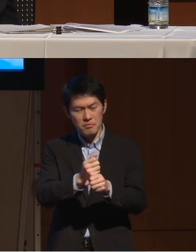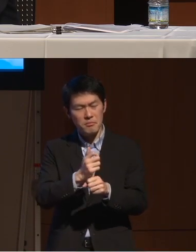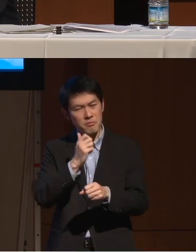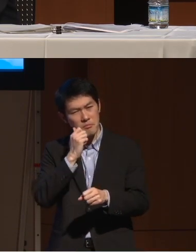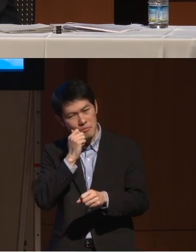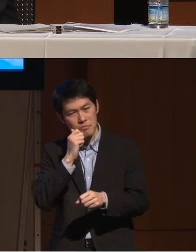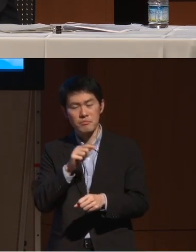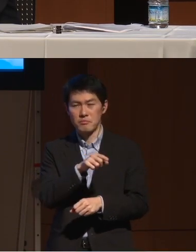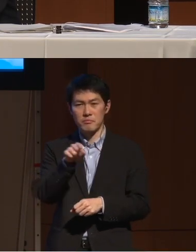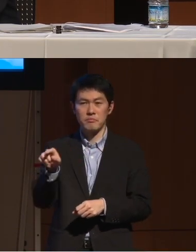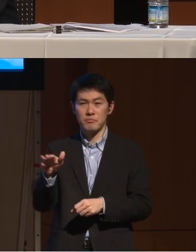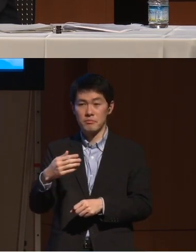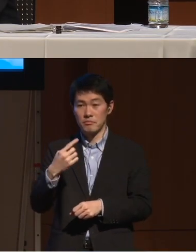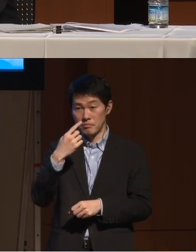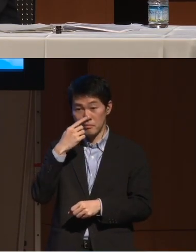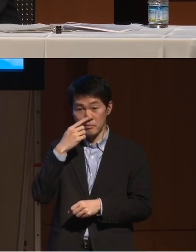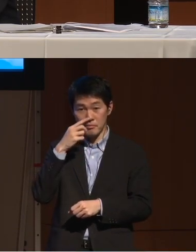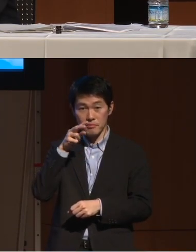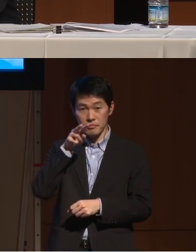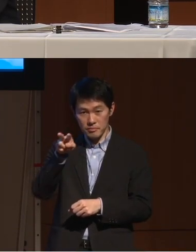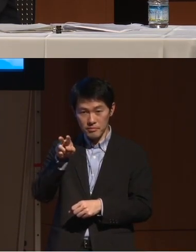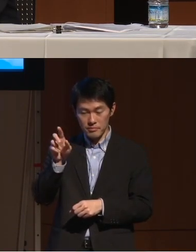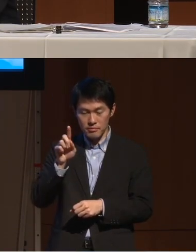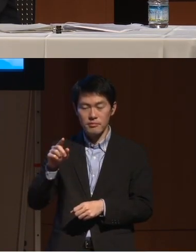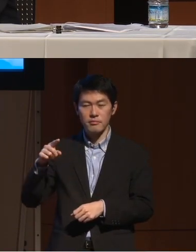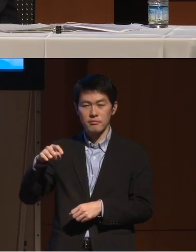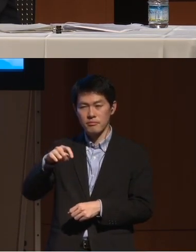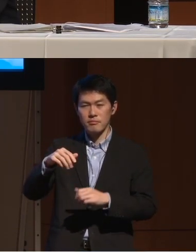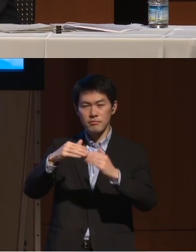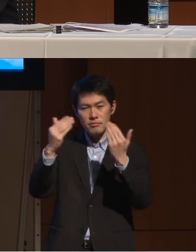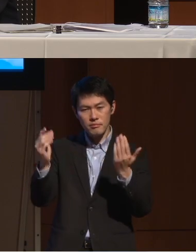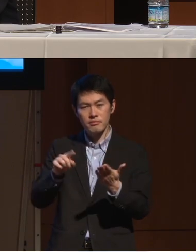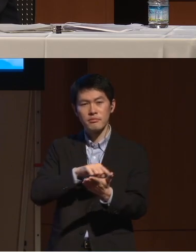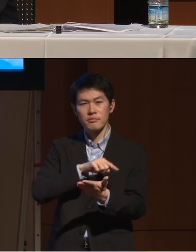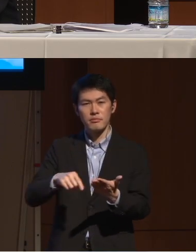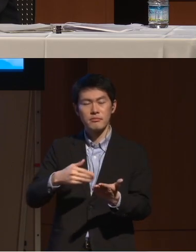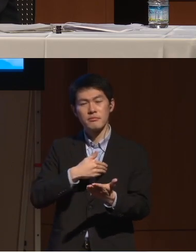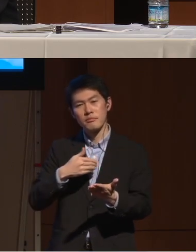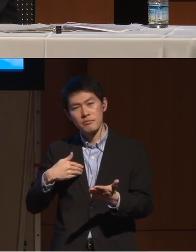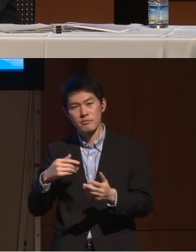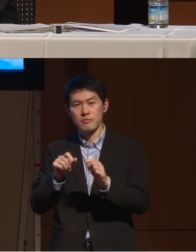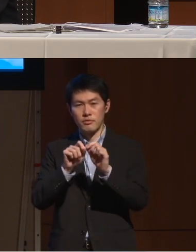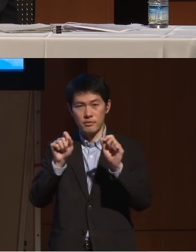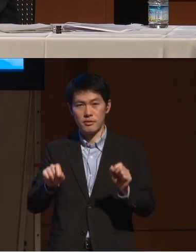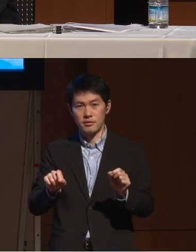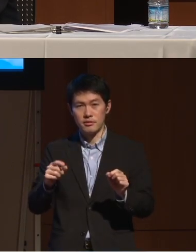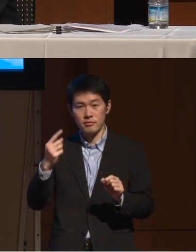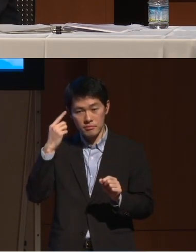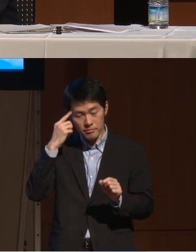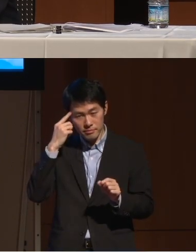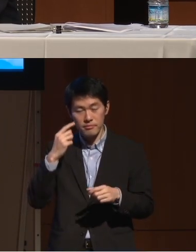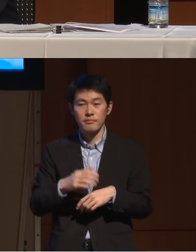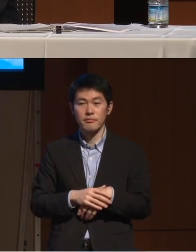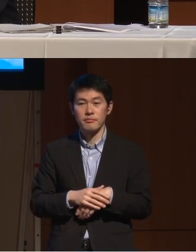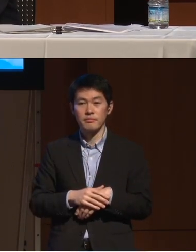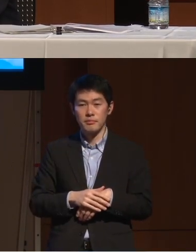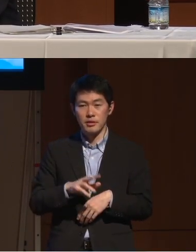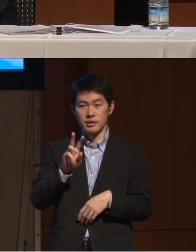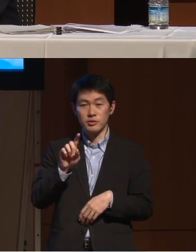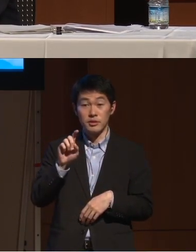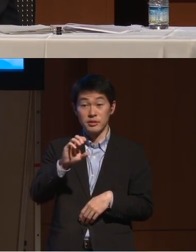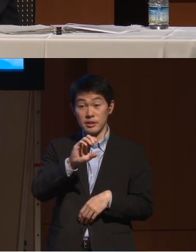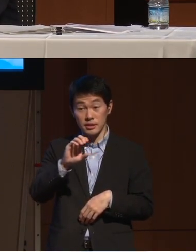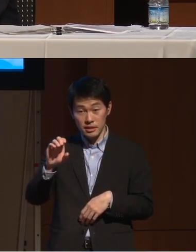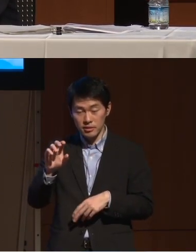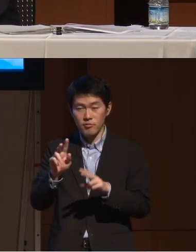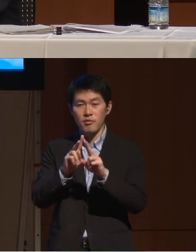this is a solvable problem and is a challenge to humanity in the 21st century. This is a much easier